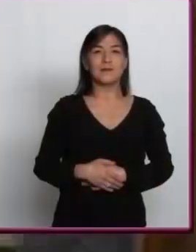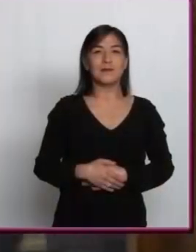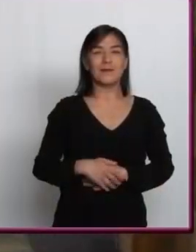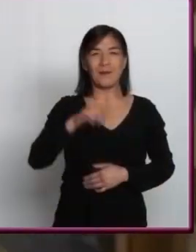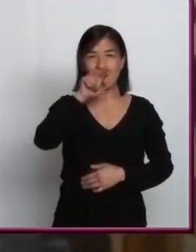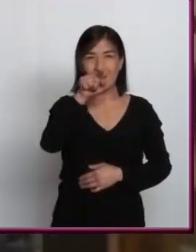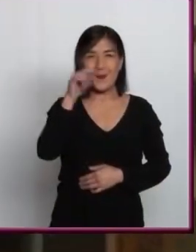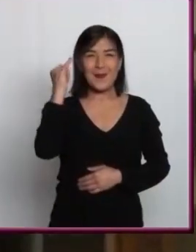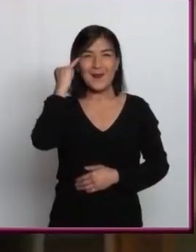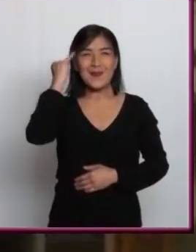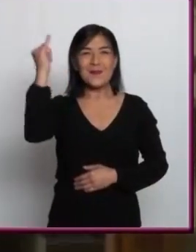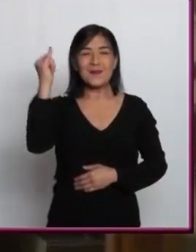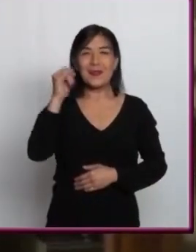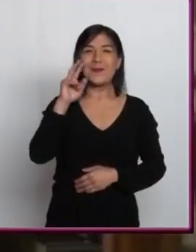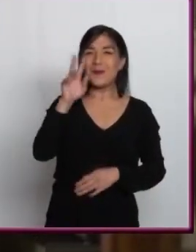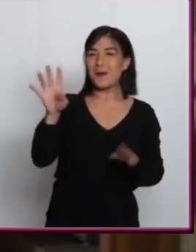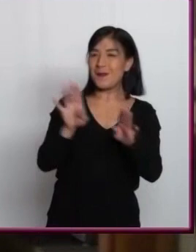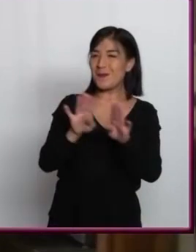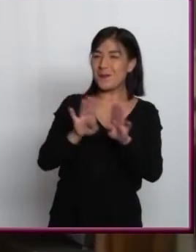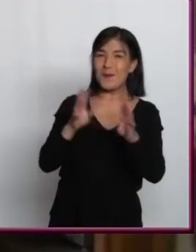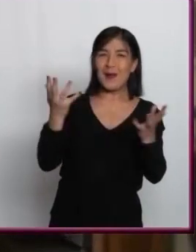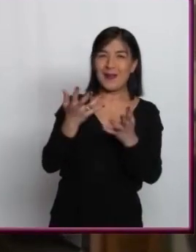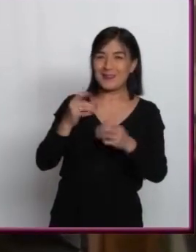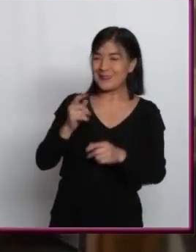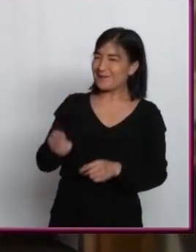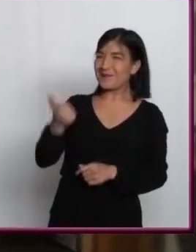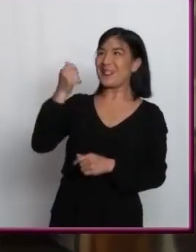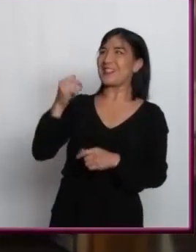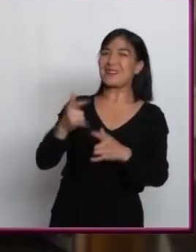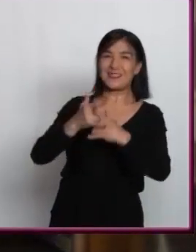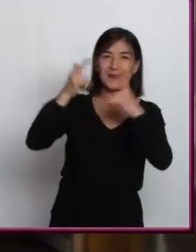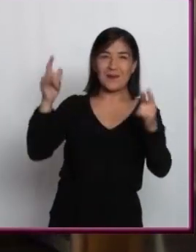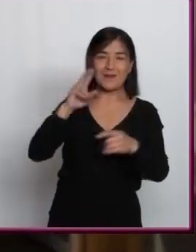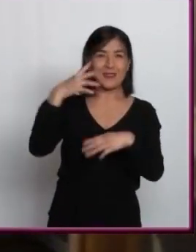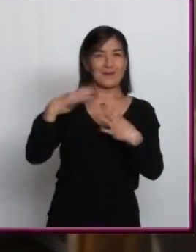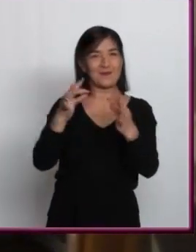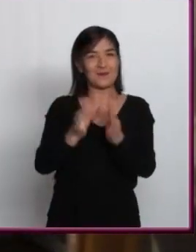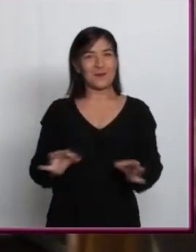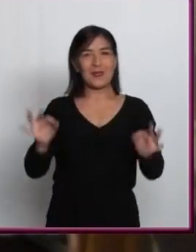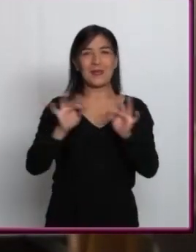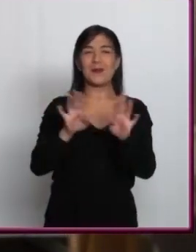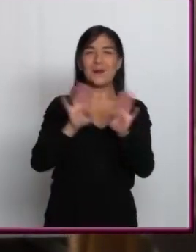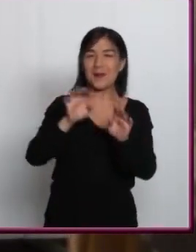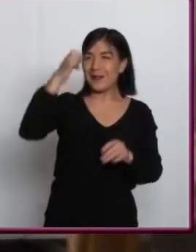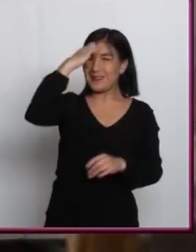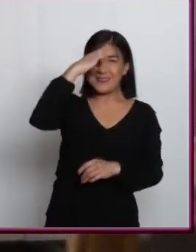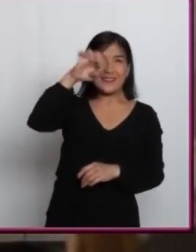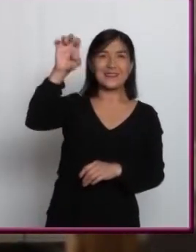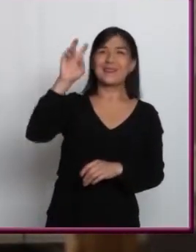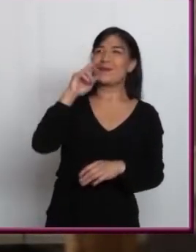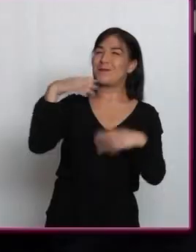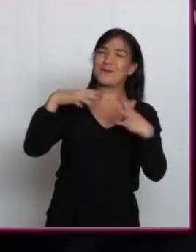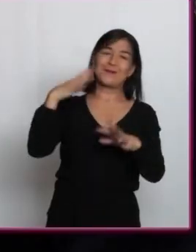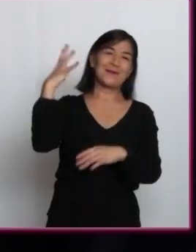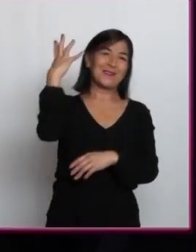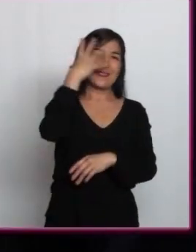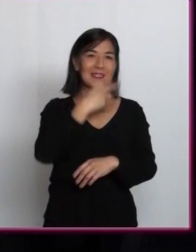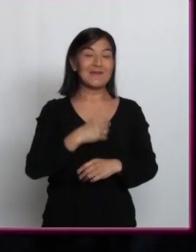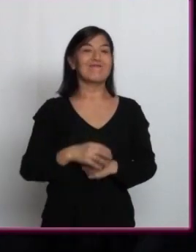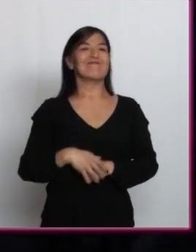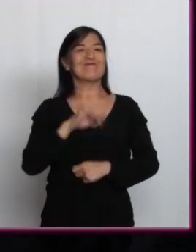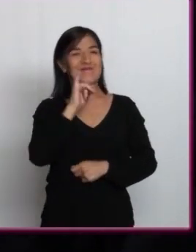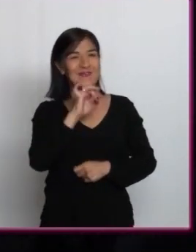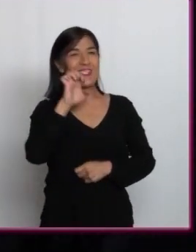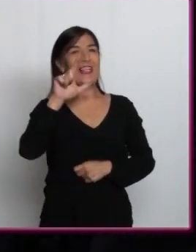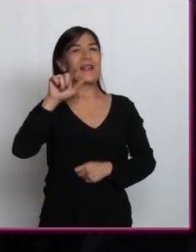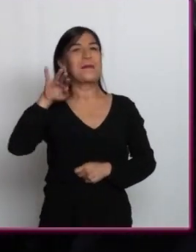¿Te imaginas ver algo por primera vez en la historia y además así de importante? Debe ser una experiencia extraordinaria.